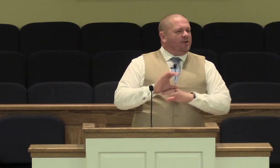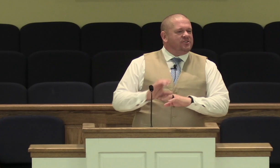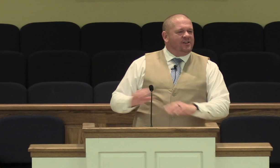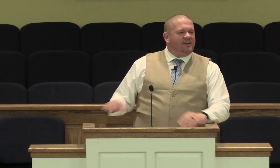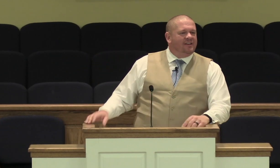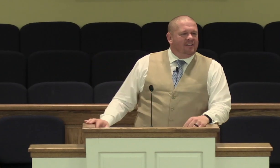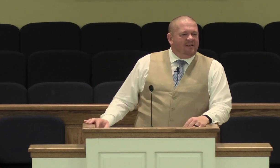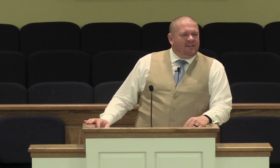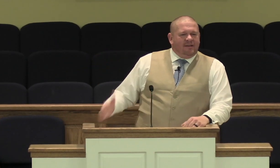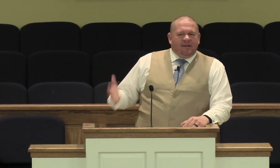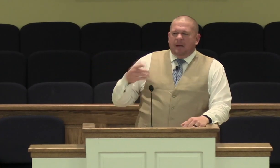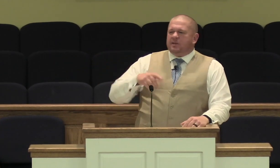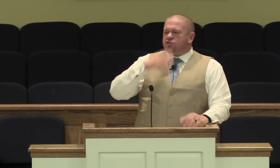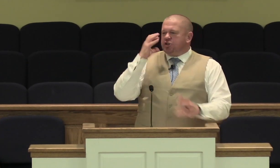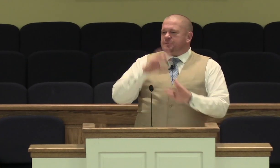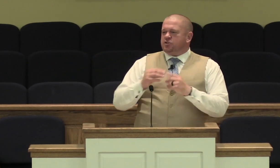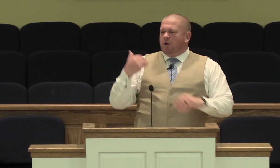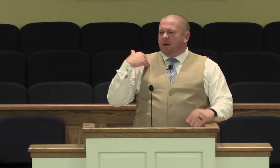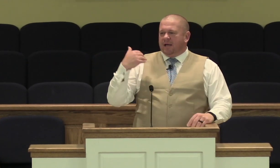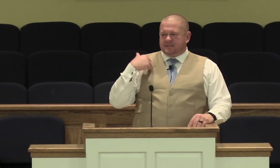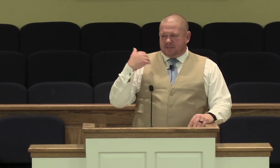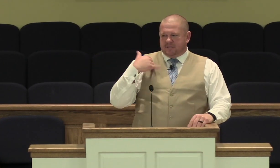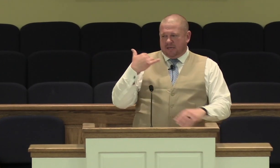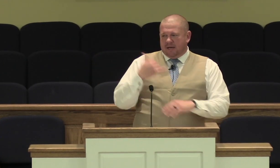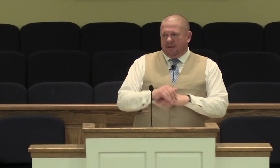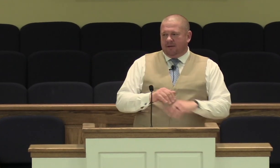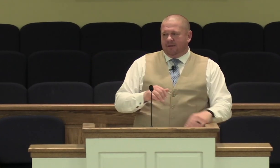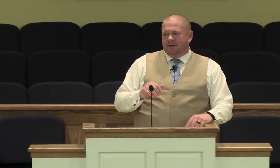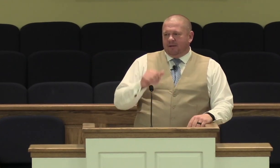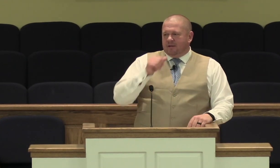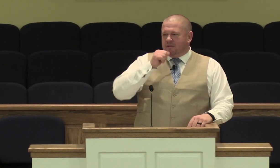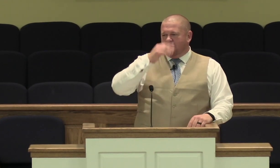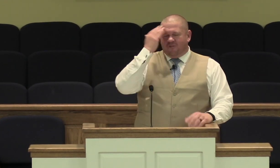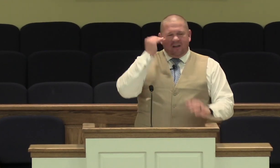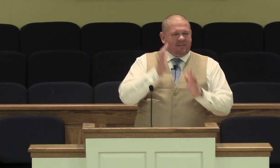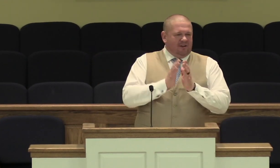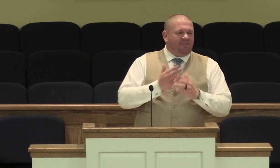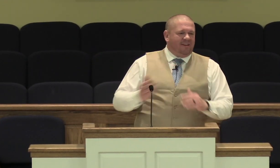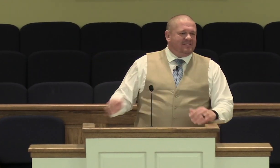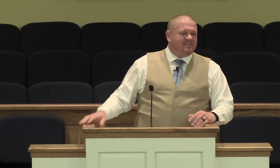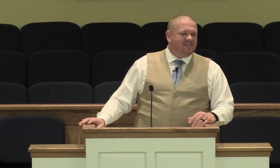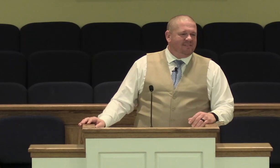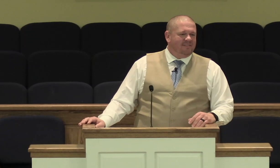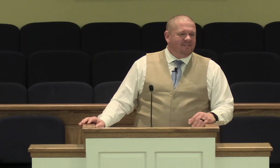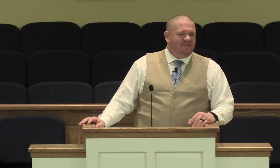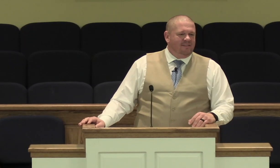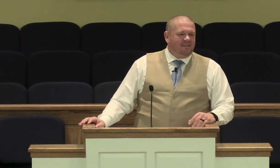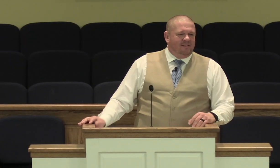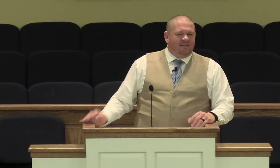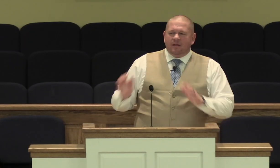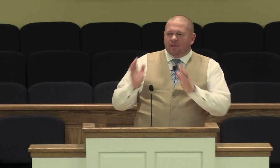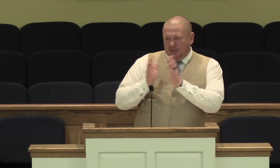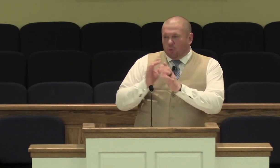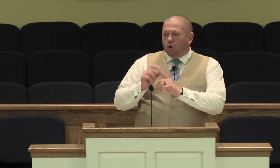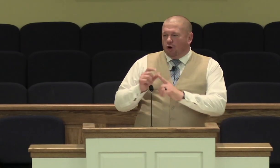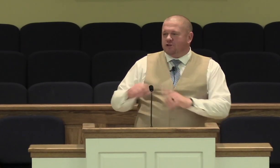things, church, maybe this Christmas story reminds us tonight to not forget the little things,